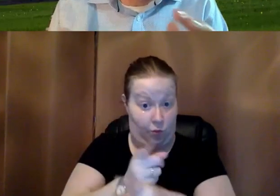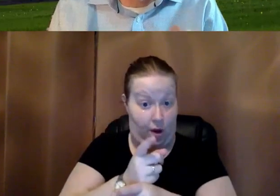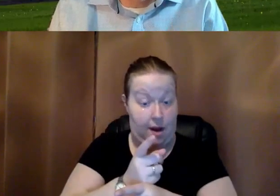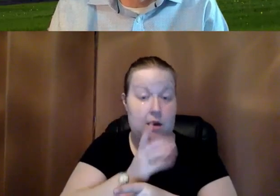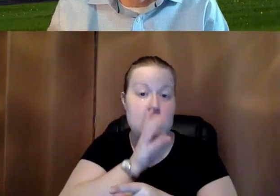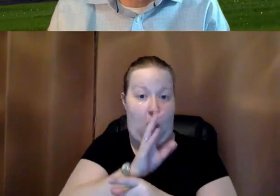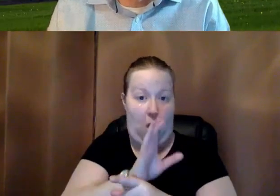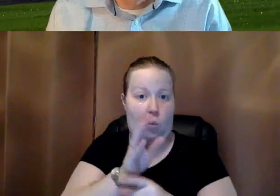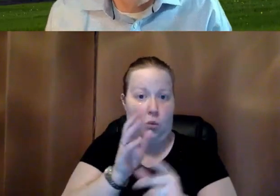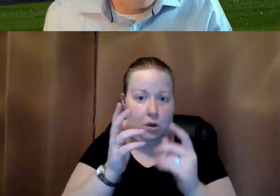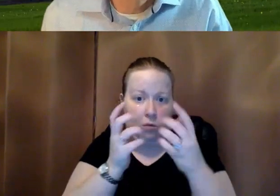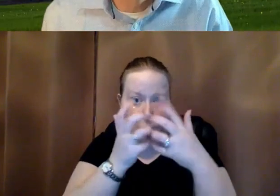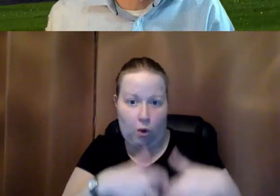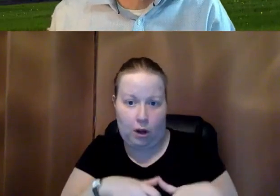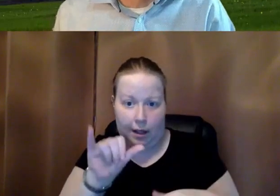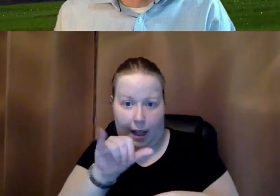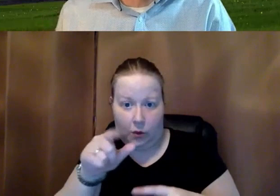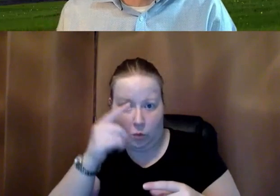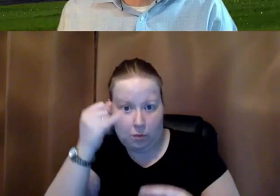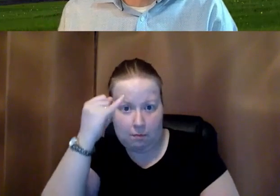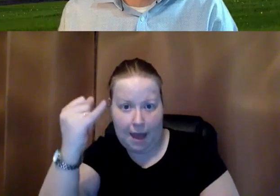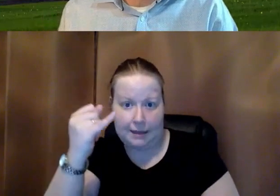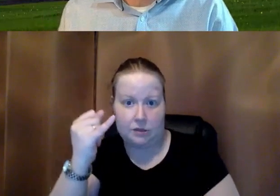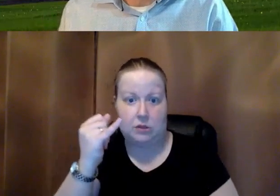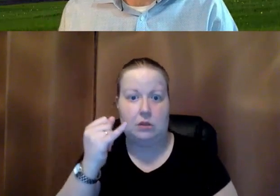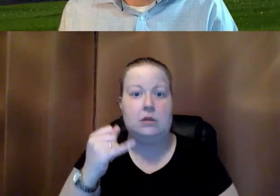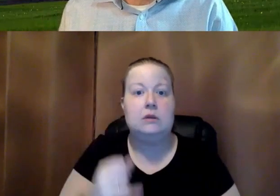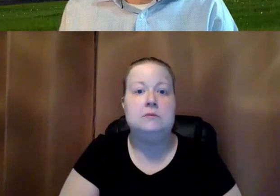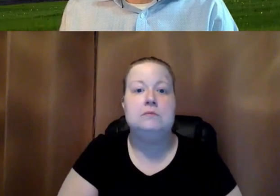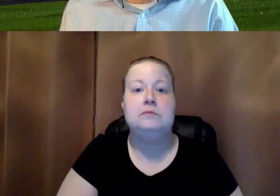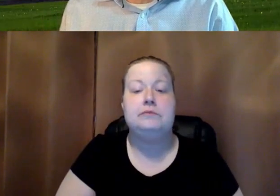you imagine, and it looks like roughly like how you imagine.